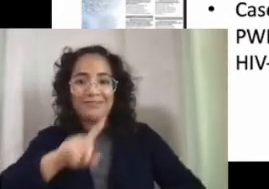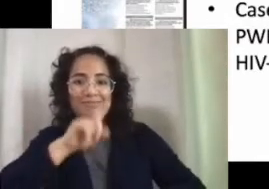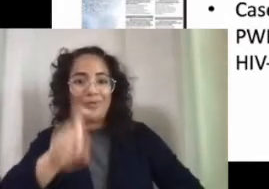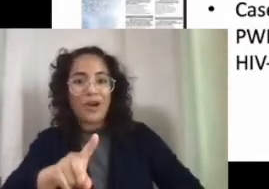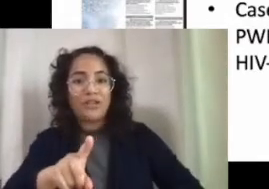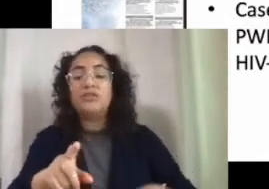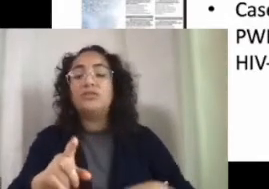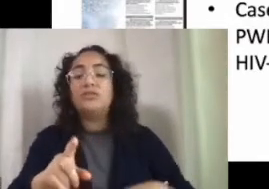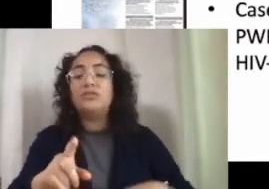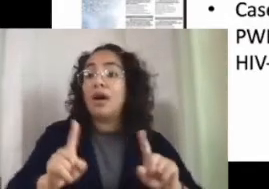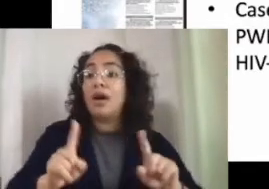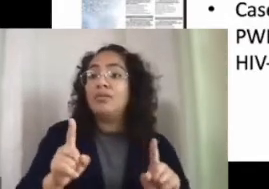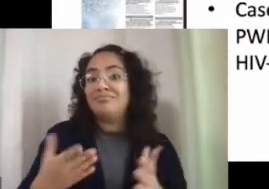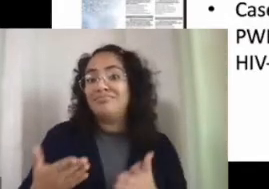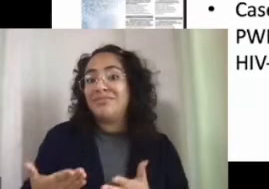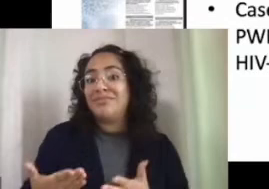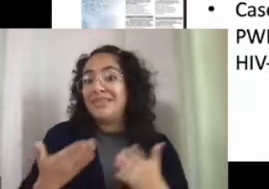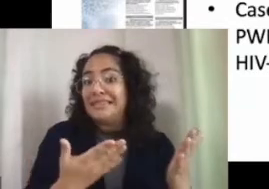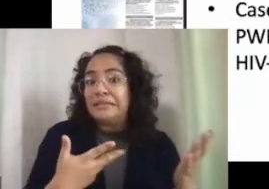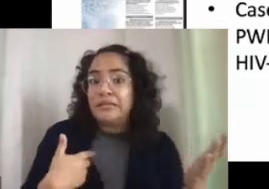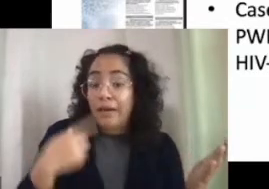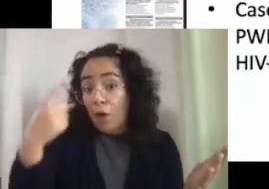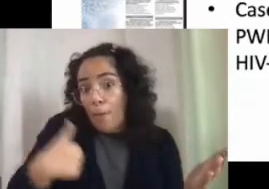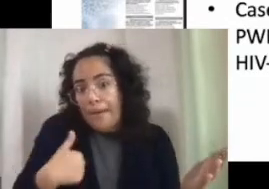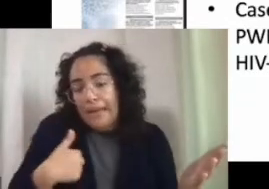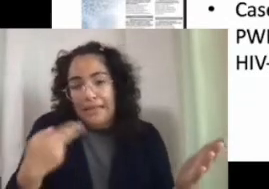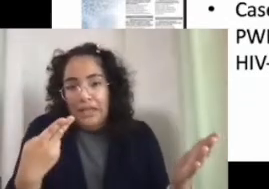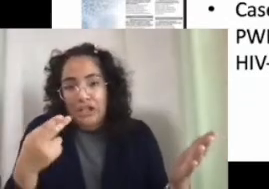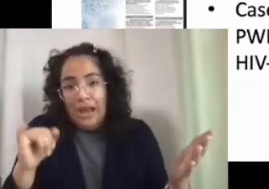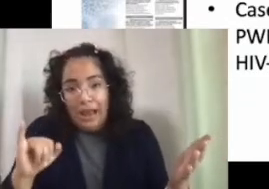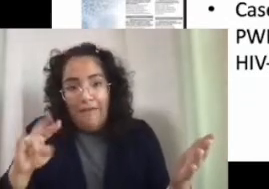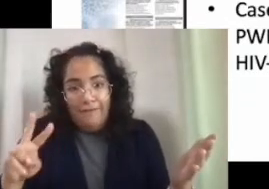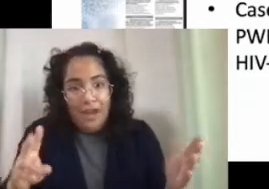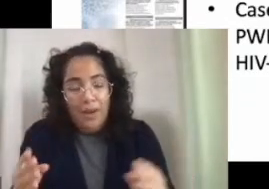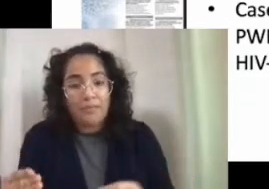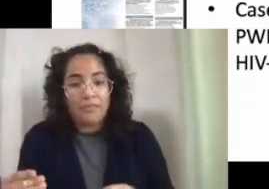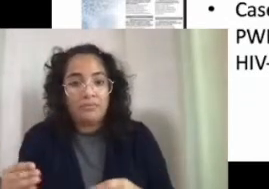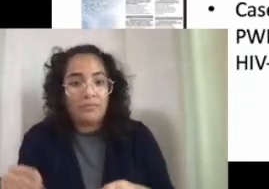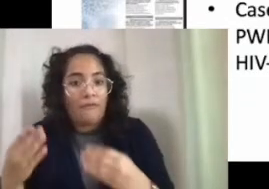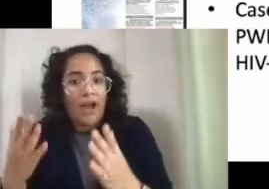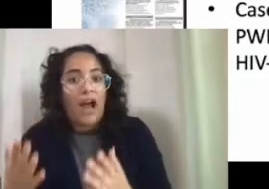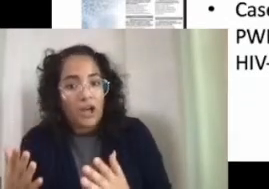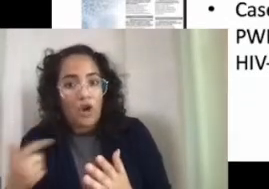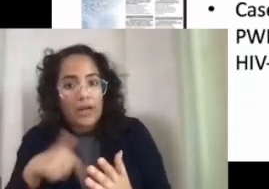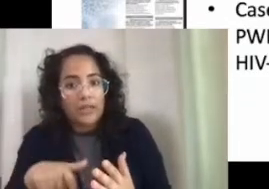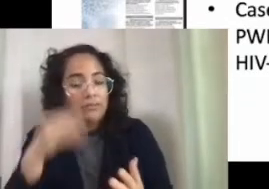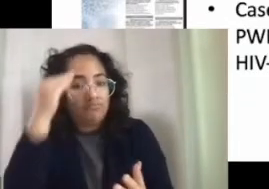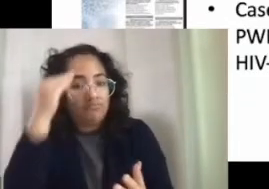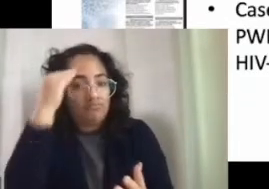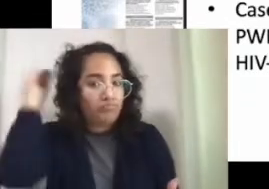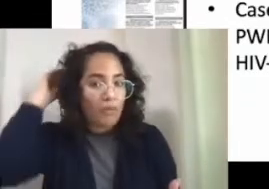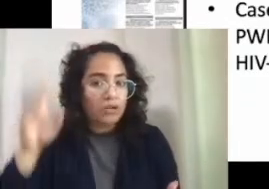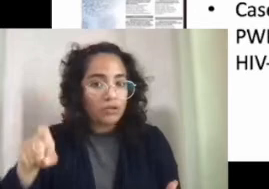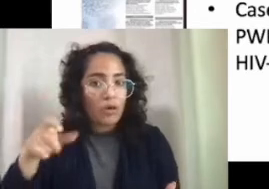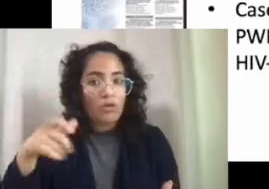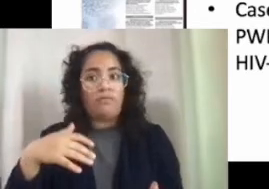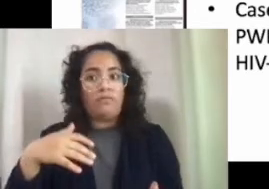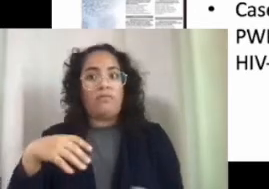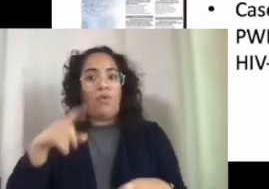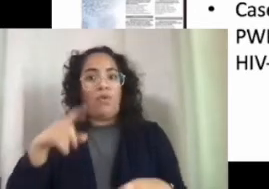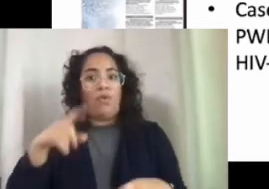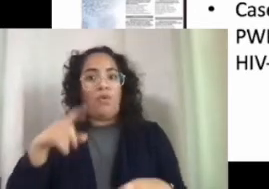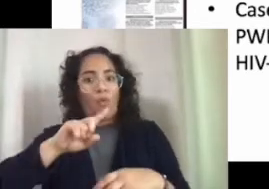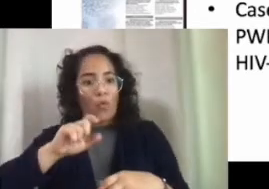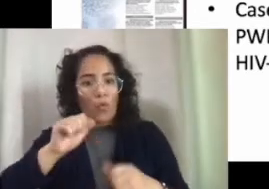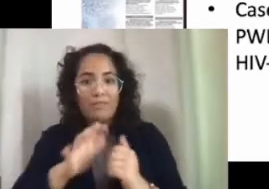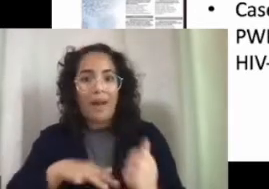that, at least for me as an HIV provider, I need to be really mindful of this in my patients who've had COVID, which frankly